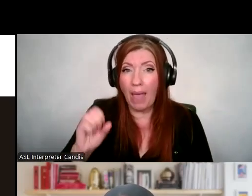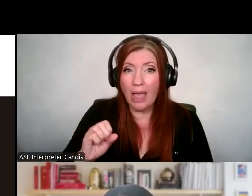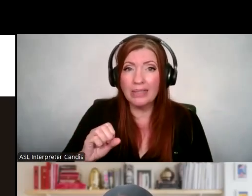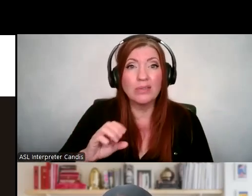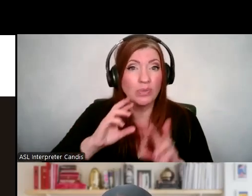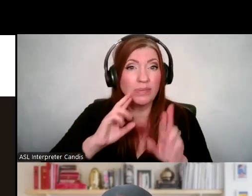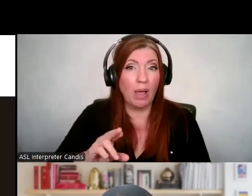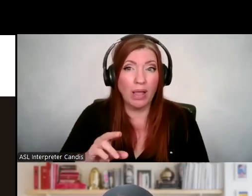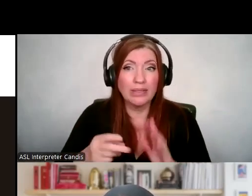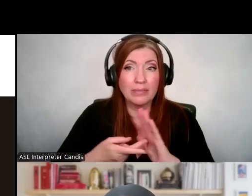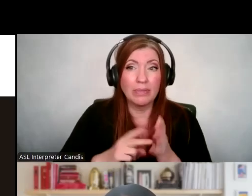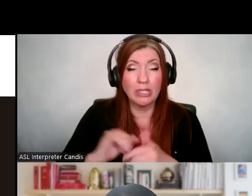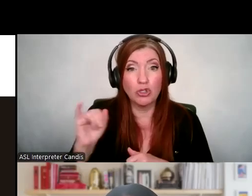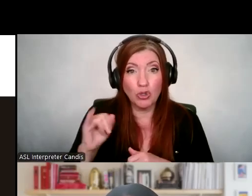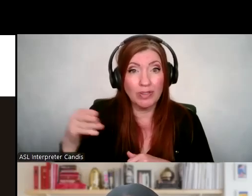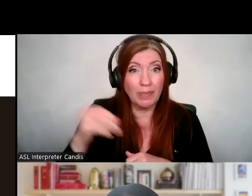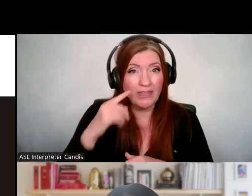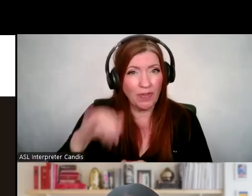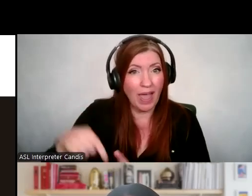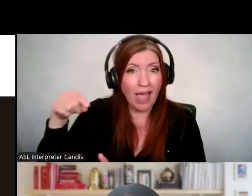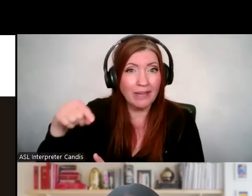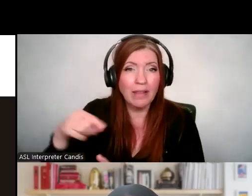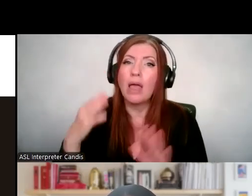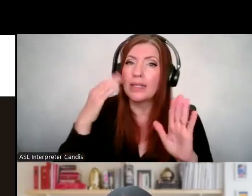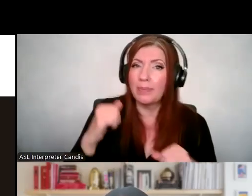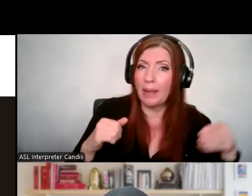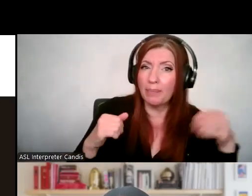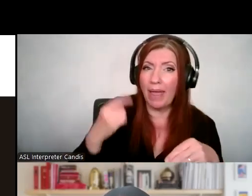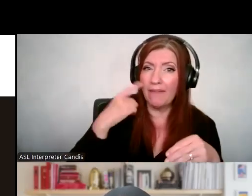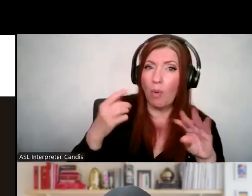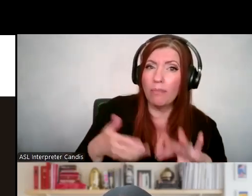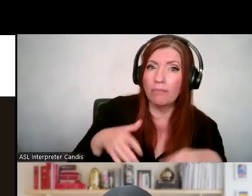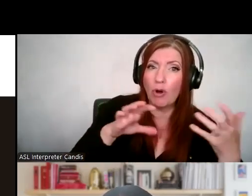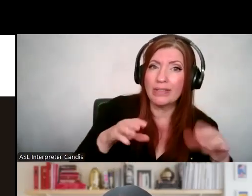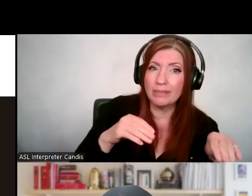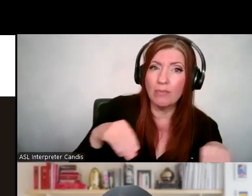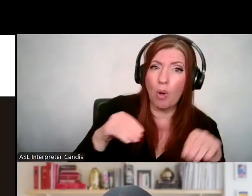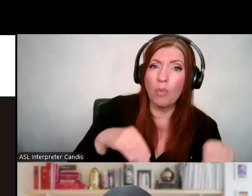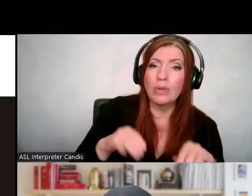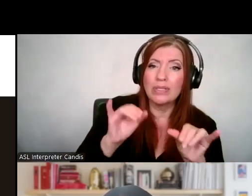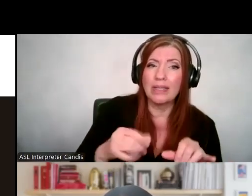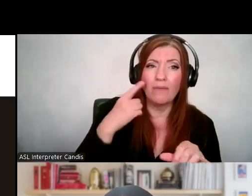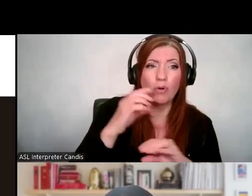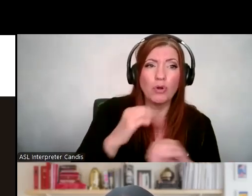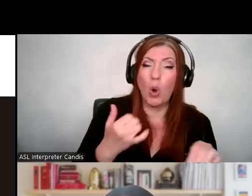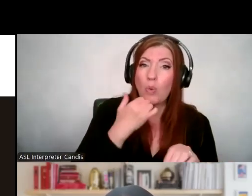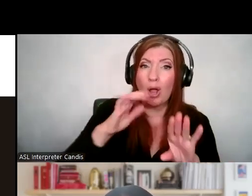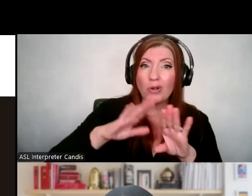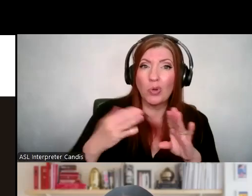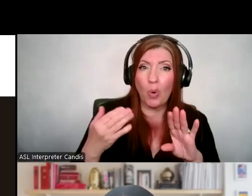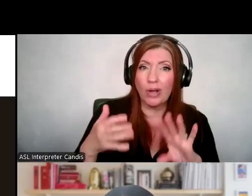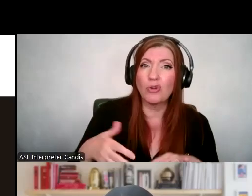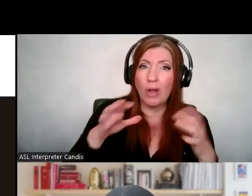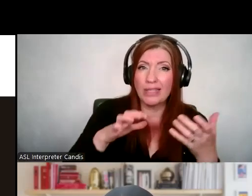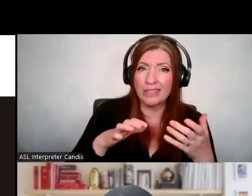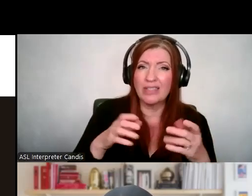if an insurer pays for that, the expectation is they will pay for mobile crisis. Same is true for those no wrong door crisis facilities. They're very analogous